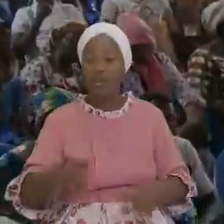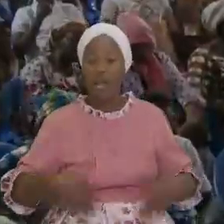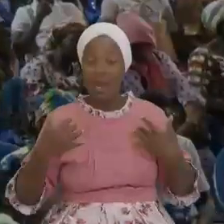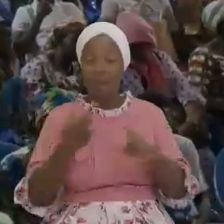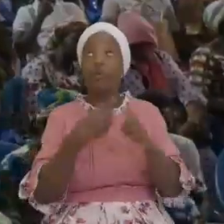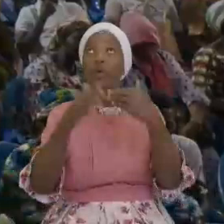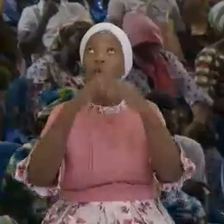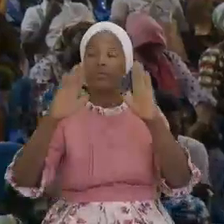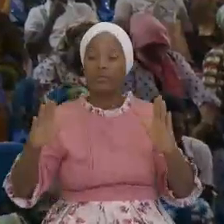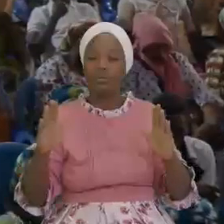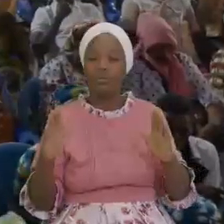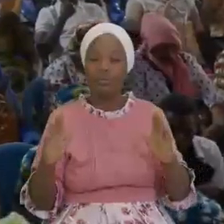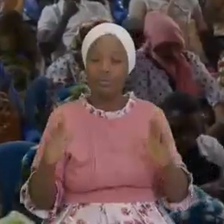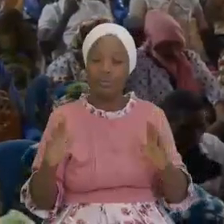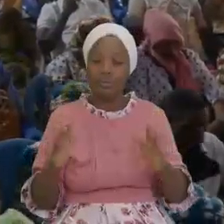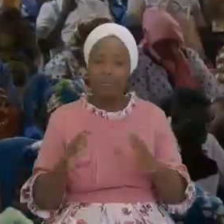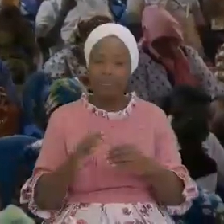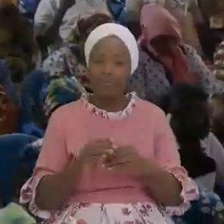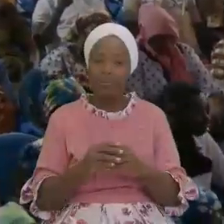heaven.